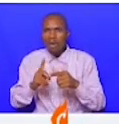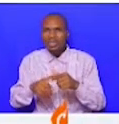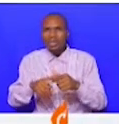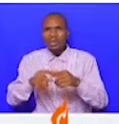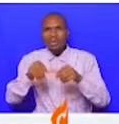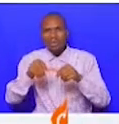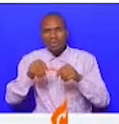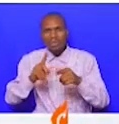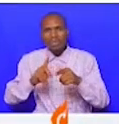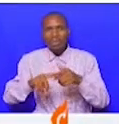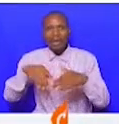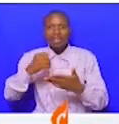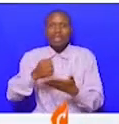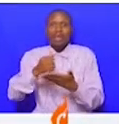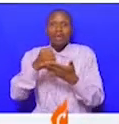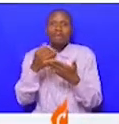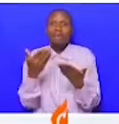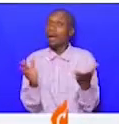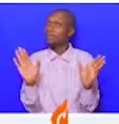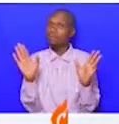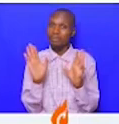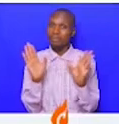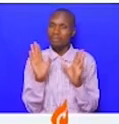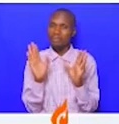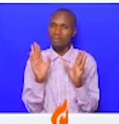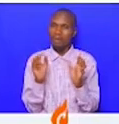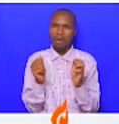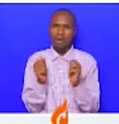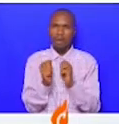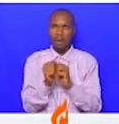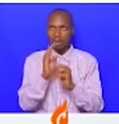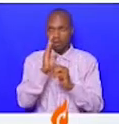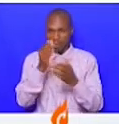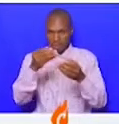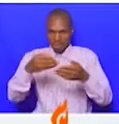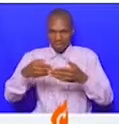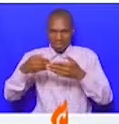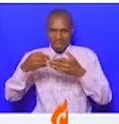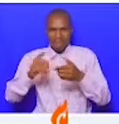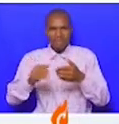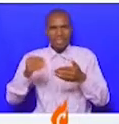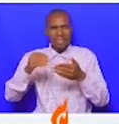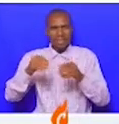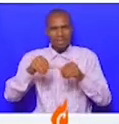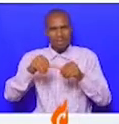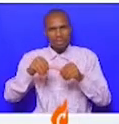konyu lakini inarra bokonyu bonde bwensi ekero ngwari ngoro lakini bwana igana ari biuti